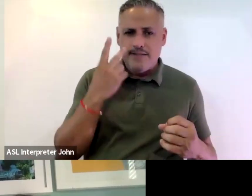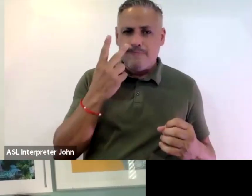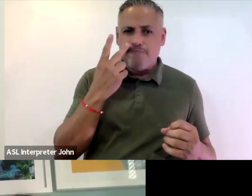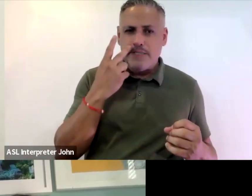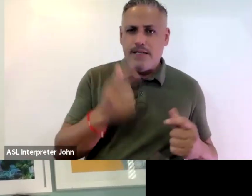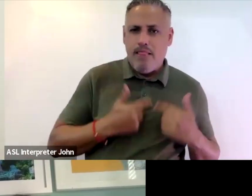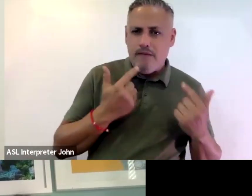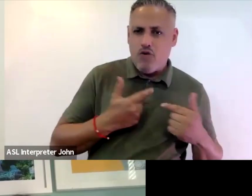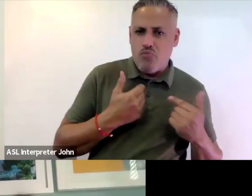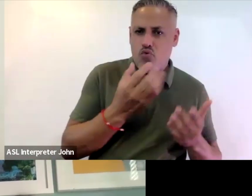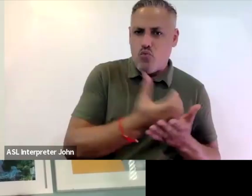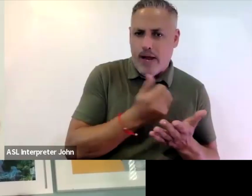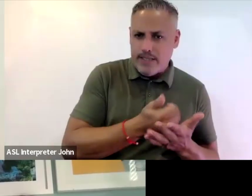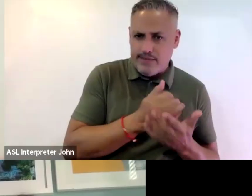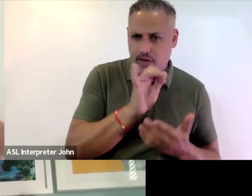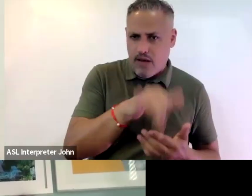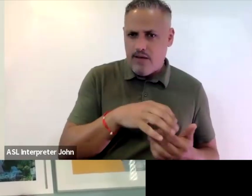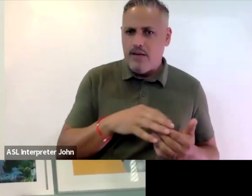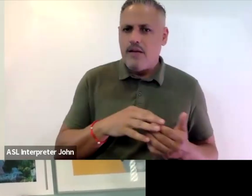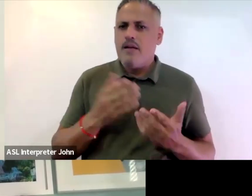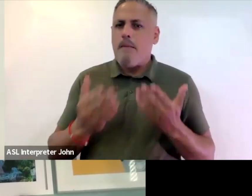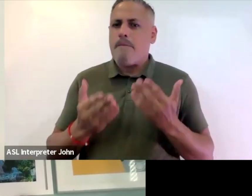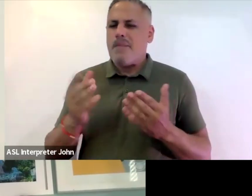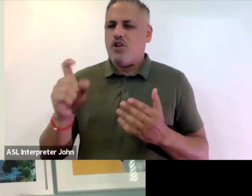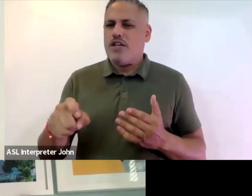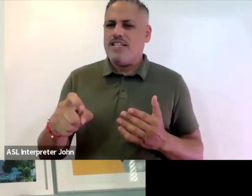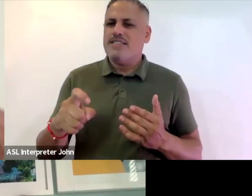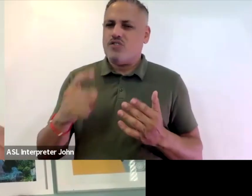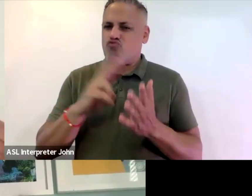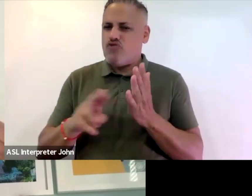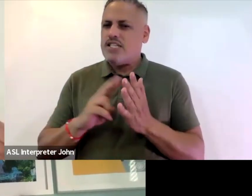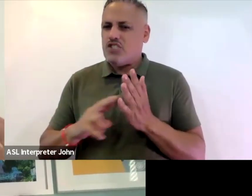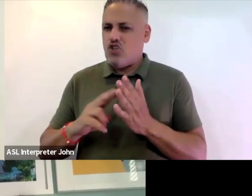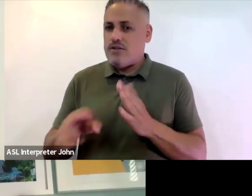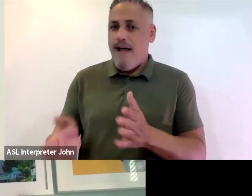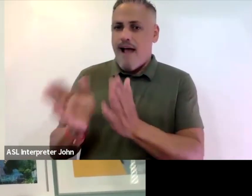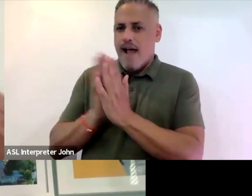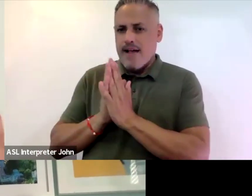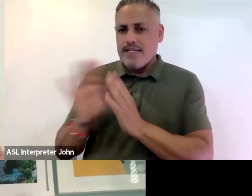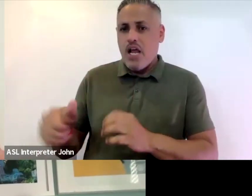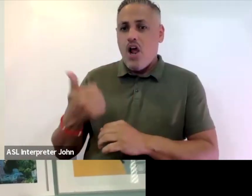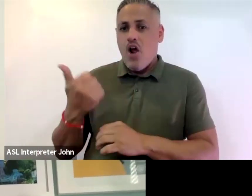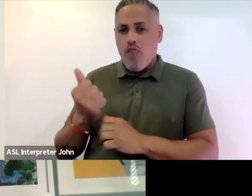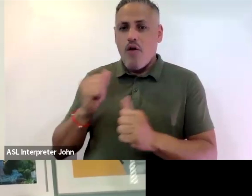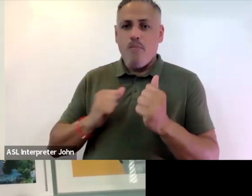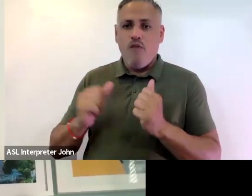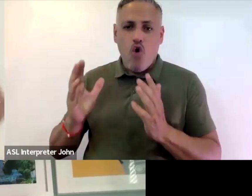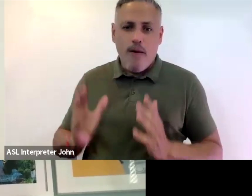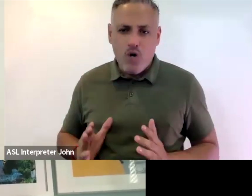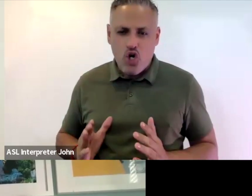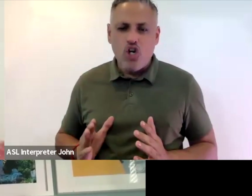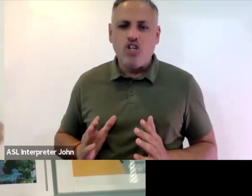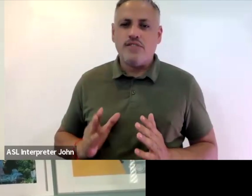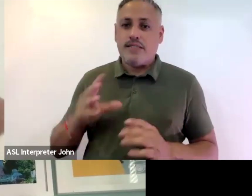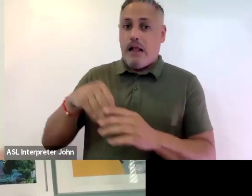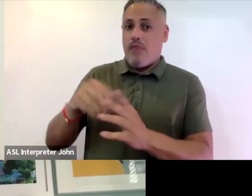livable wages are, et cetera. You might have to do the research of asking other performers that